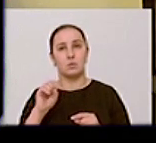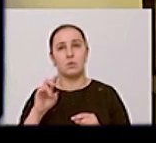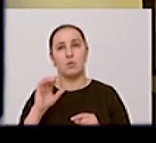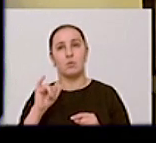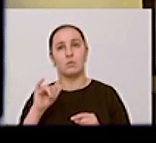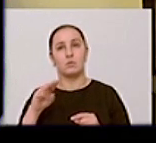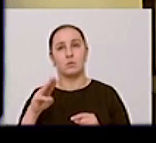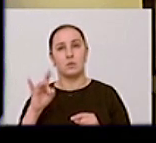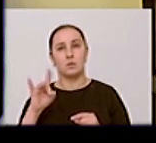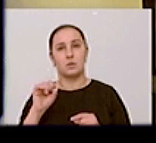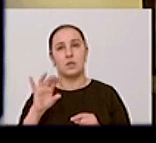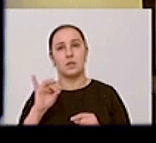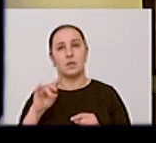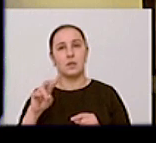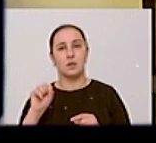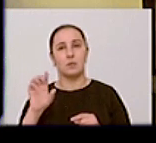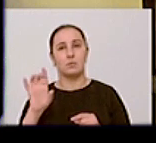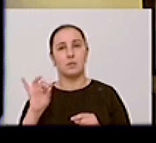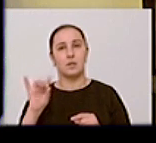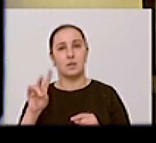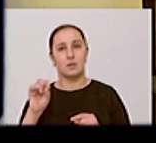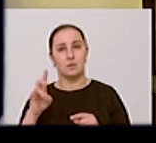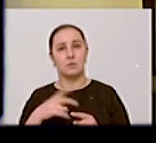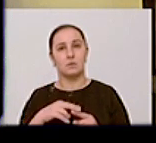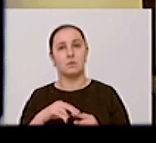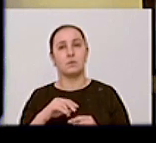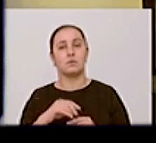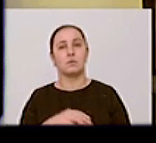o'tirar. Ila bilan.